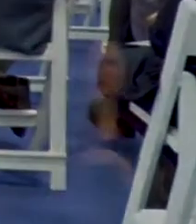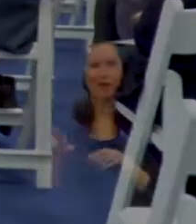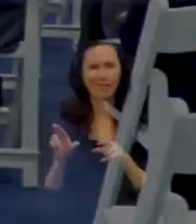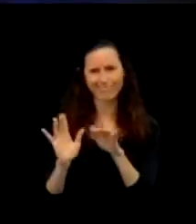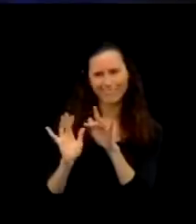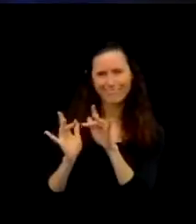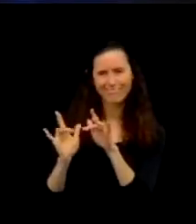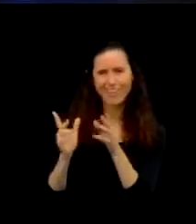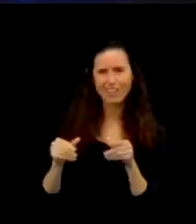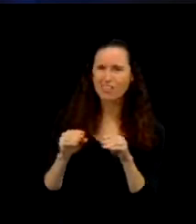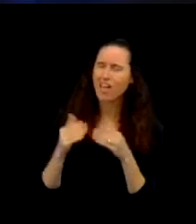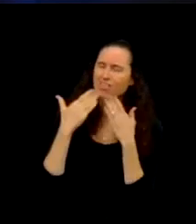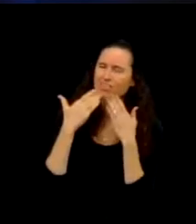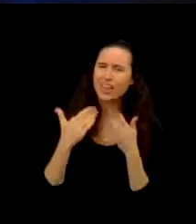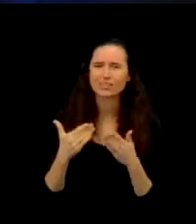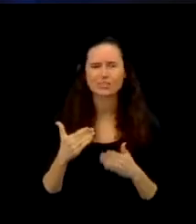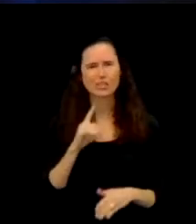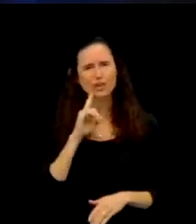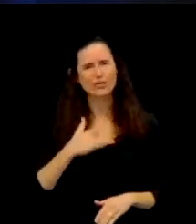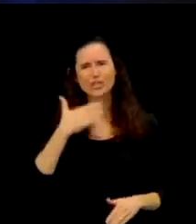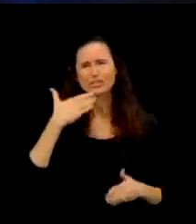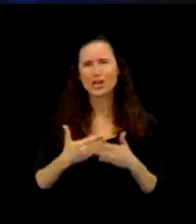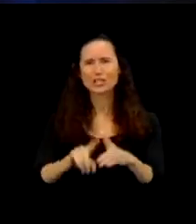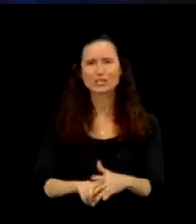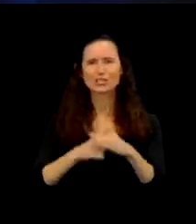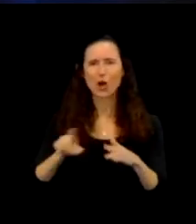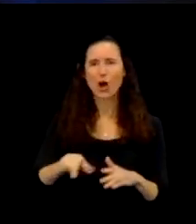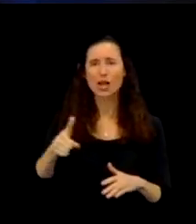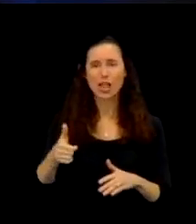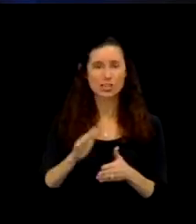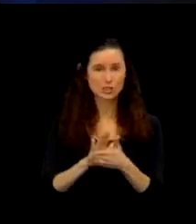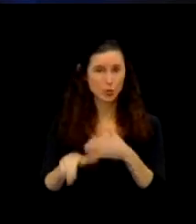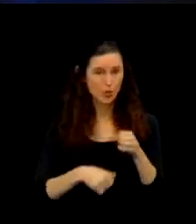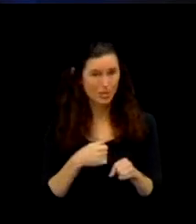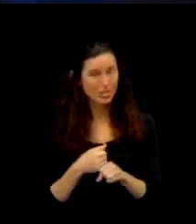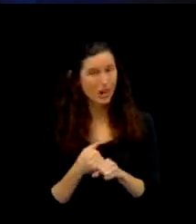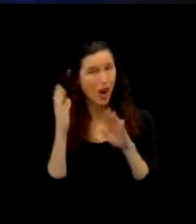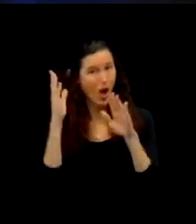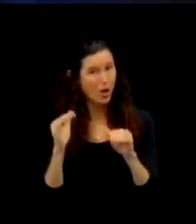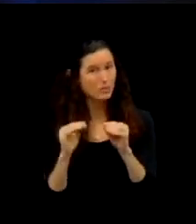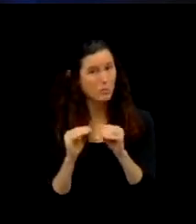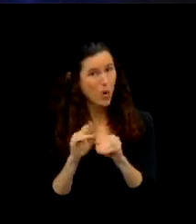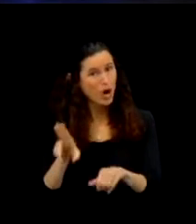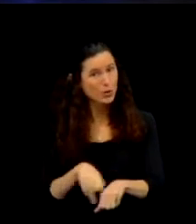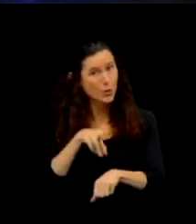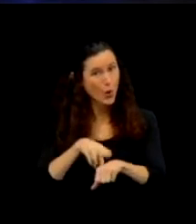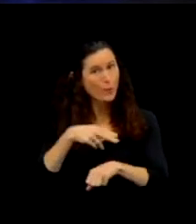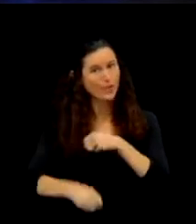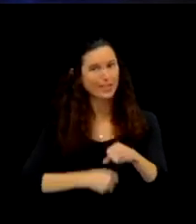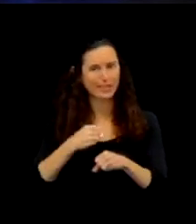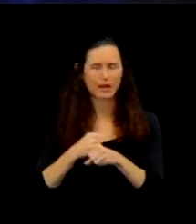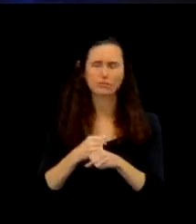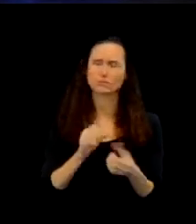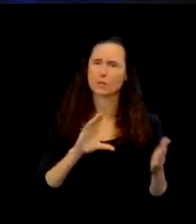I want you to know that it really does feel good to start another school year, one that is hopefully a more normal year than what we've had